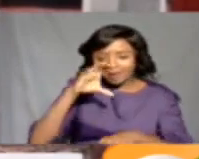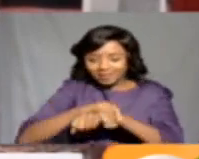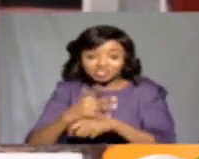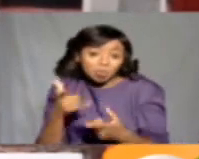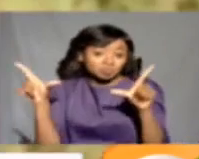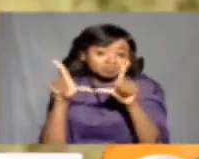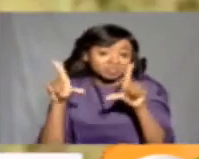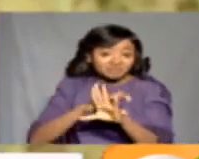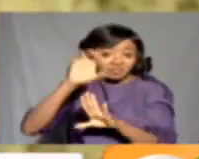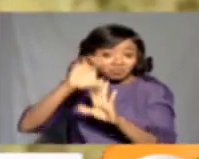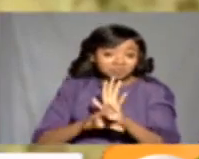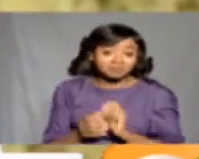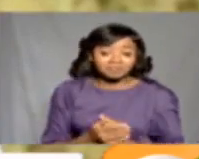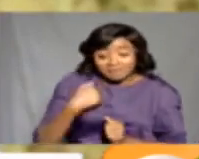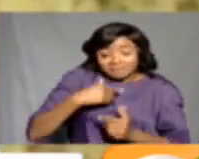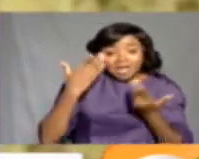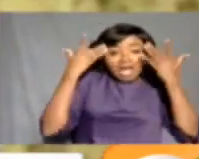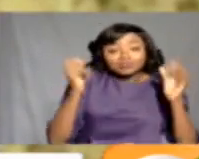courses.